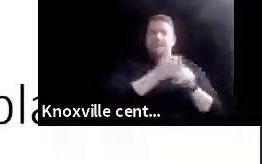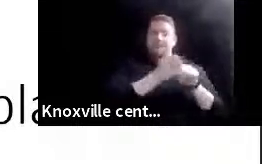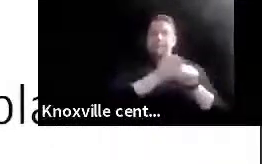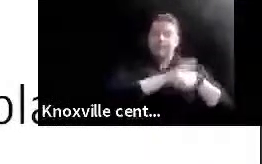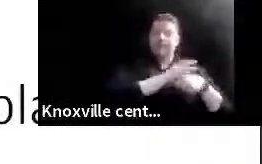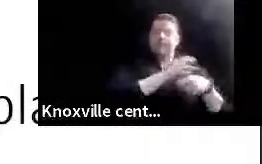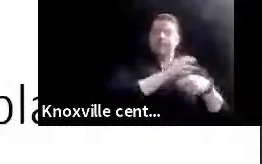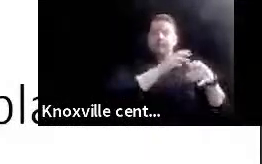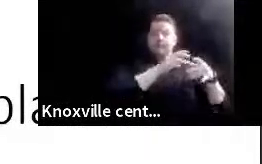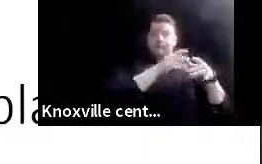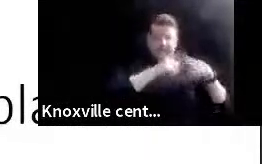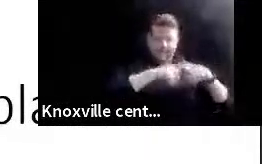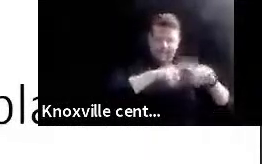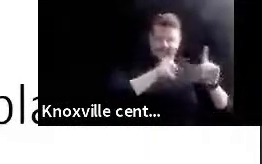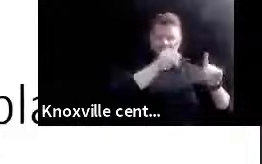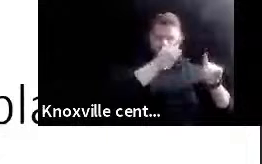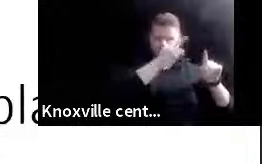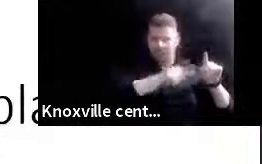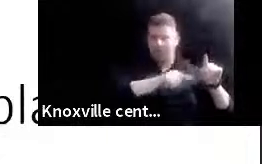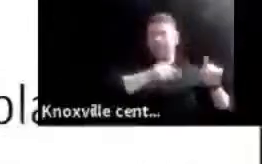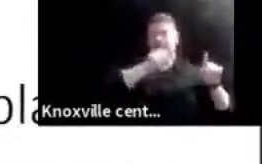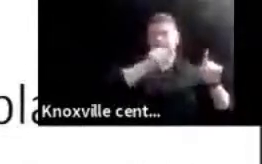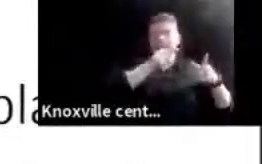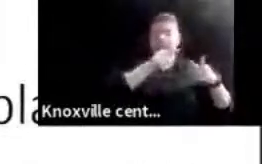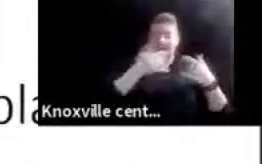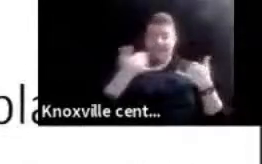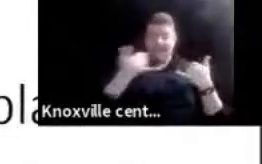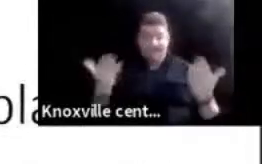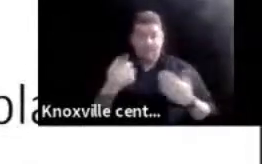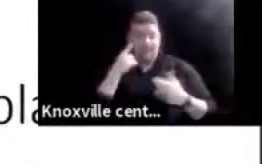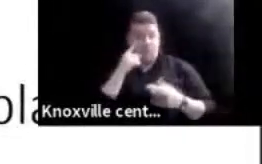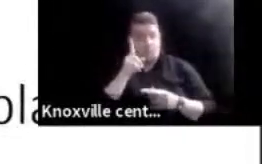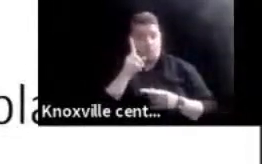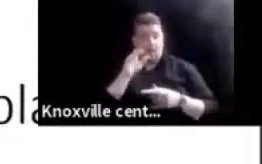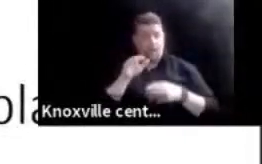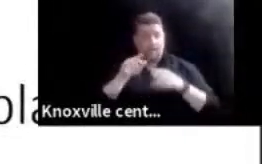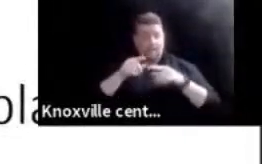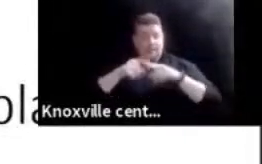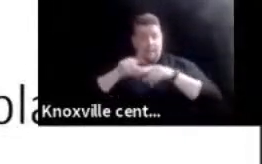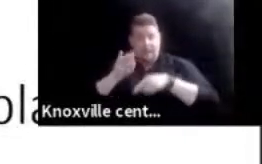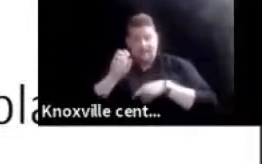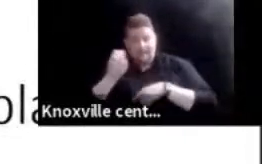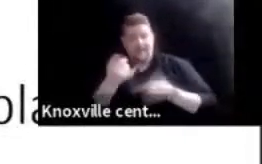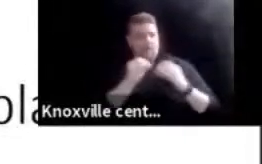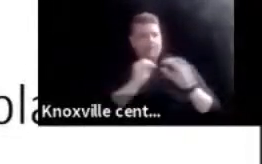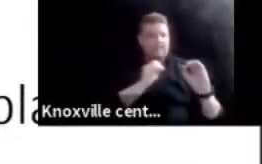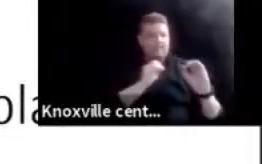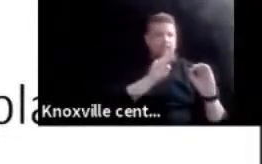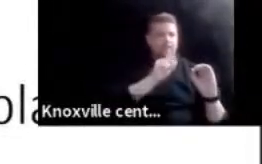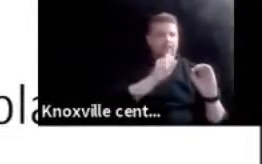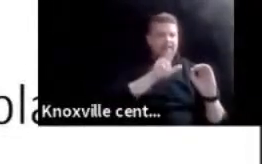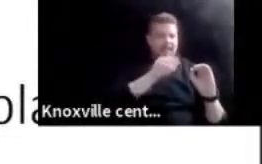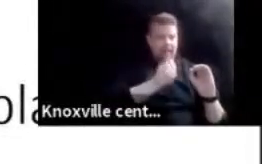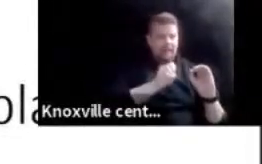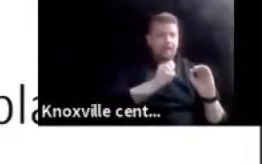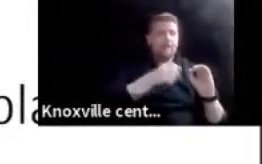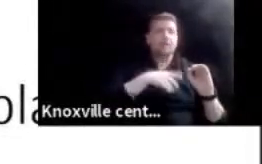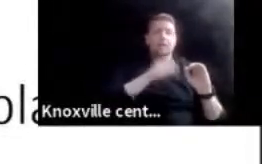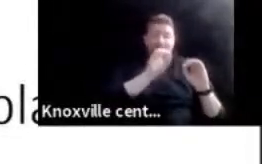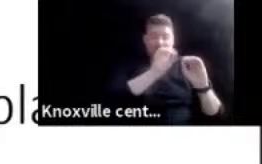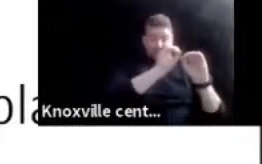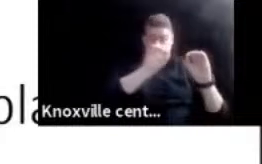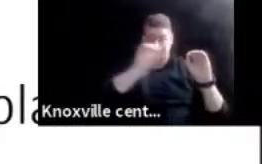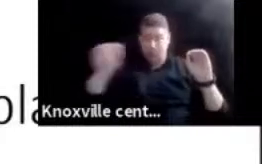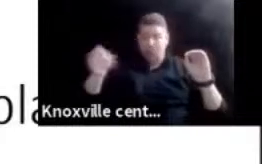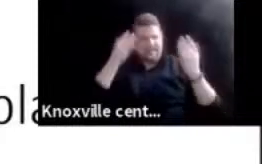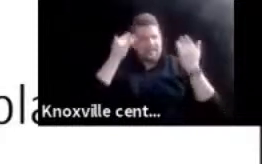actually a dip in mobility there. So here before, when we had 100 as the baseline, here 0 is the baseline. So 0 is where they expected us to be